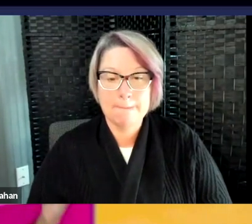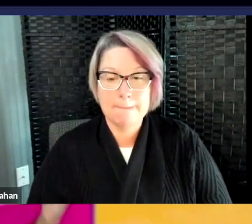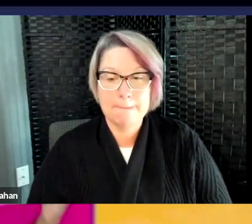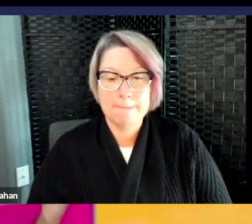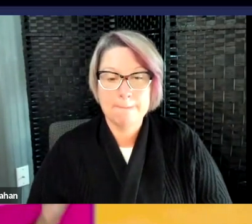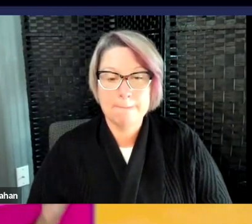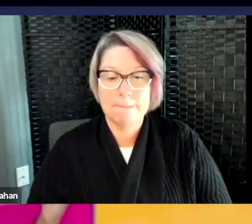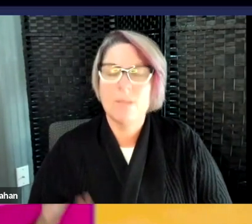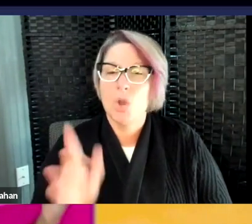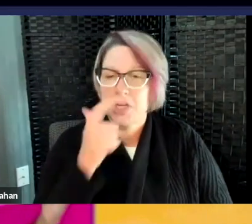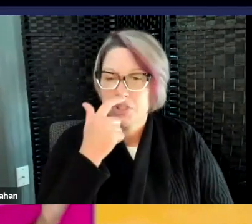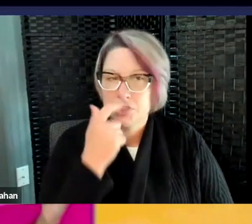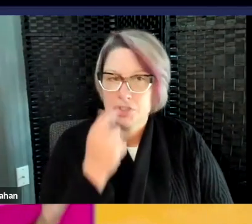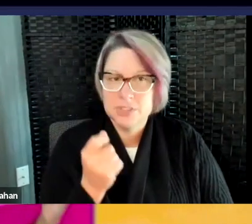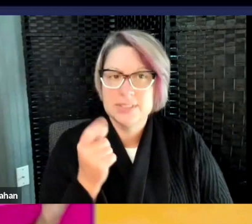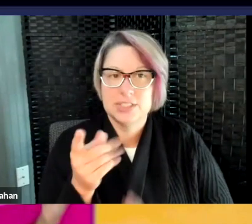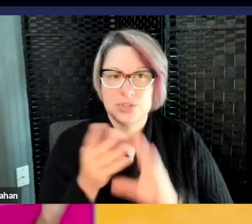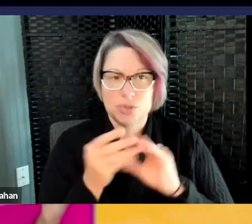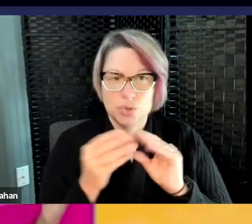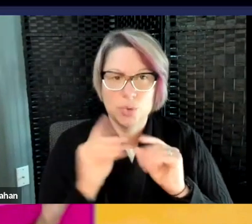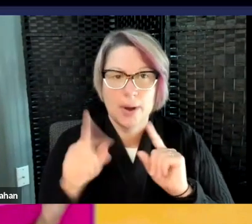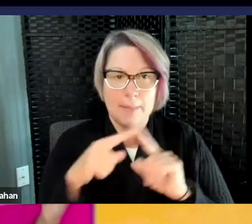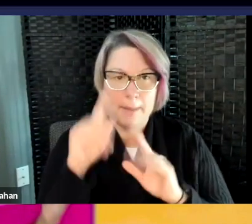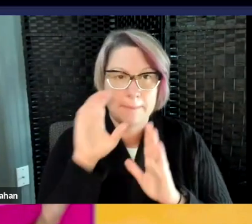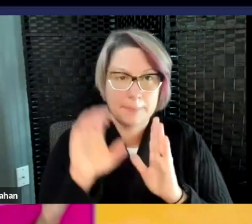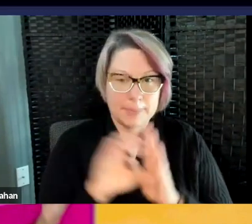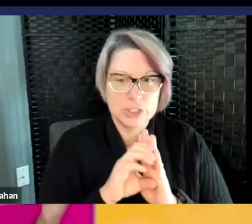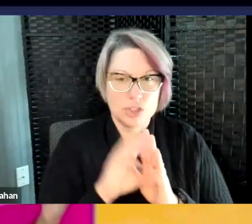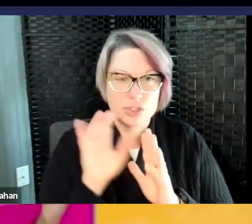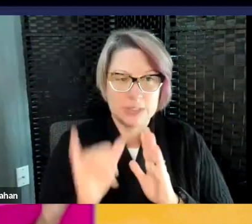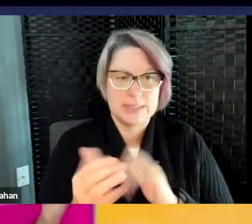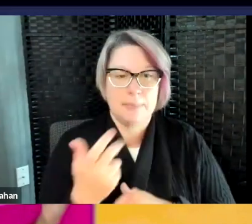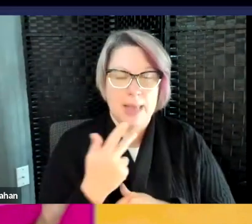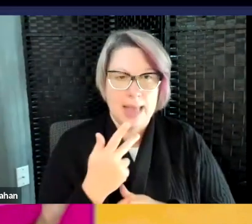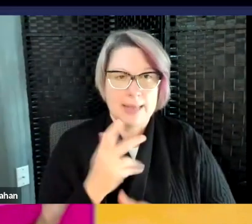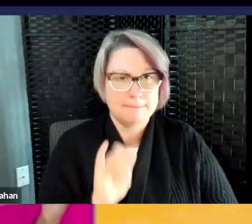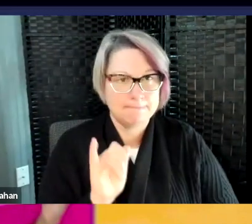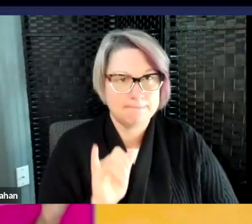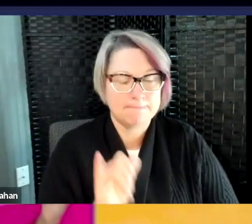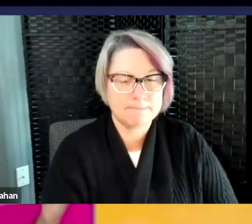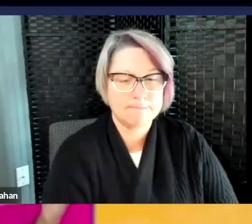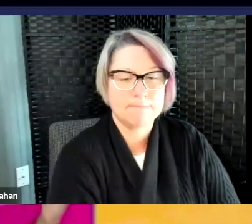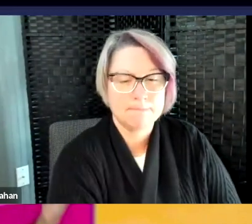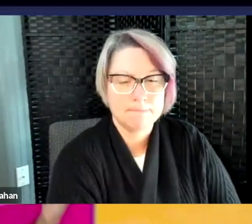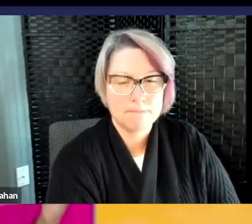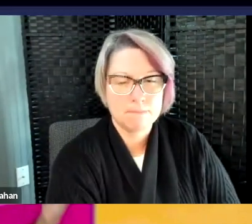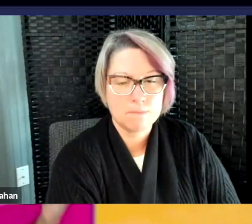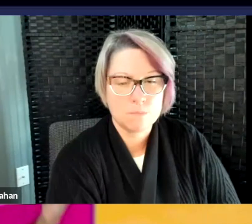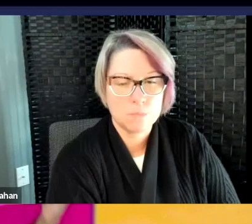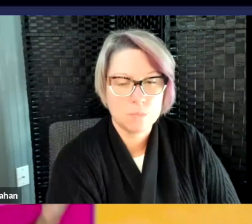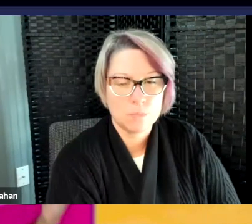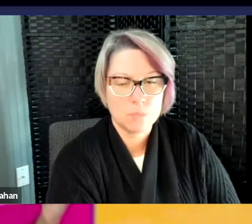That's interesting, Declan. Your story about a picture that keeps coming back. That's interesting. Yeah, and guys, there's so much about the